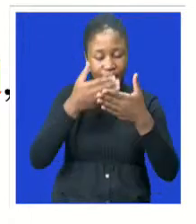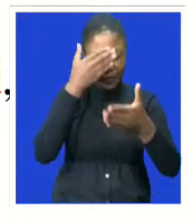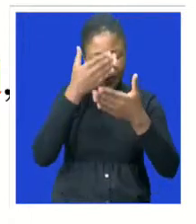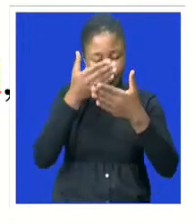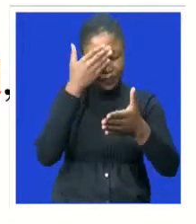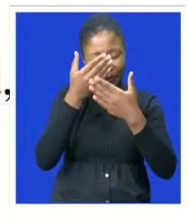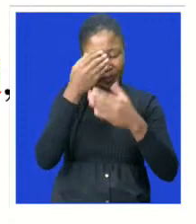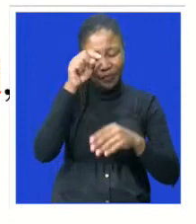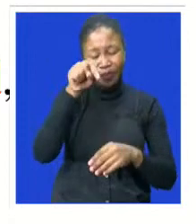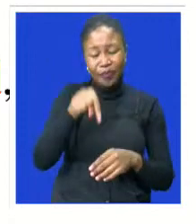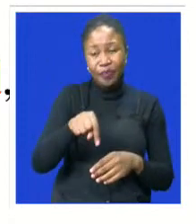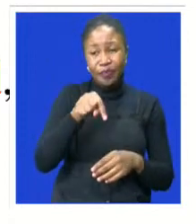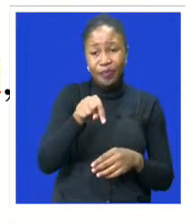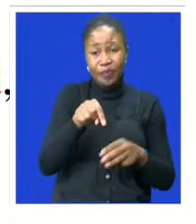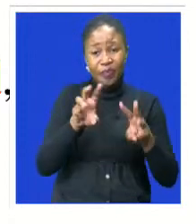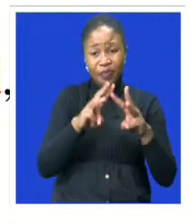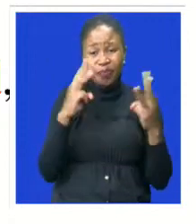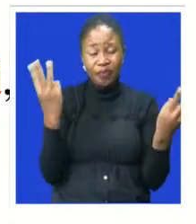earth,